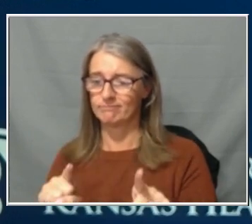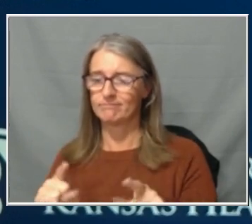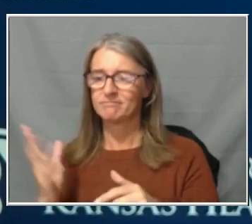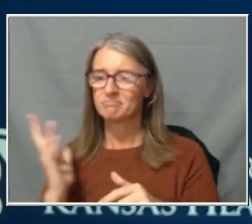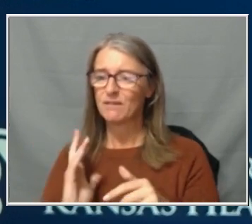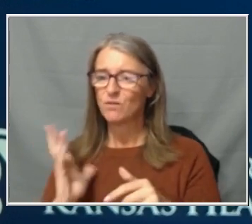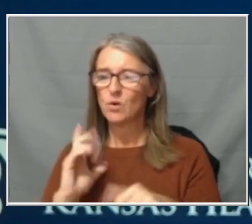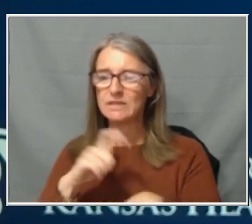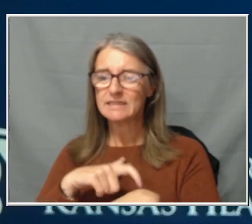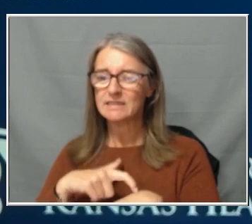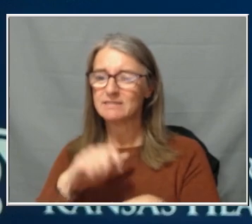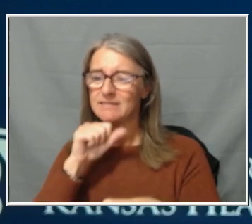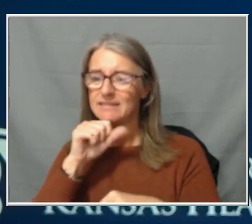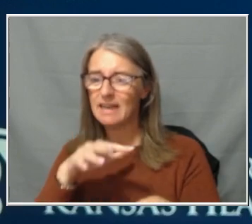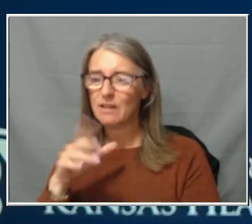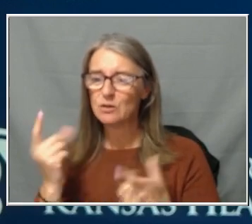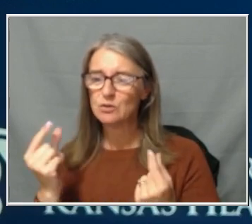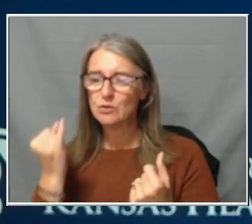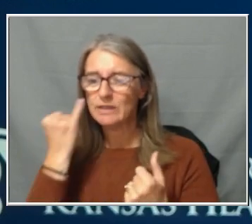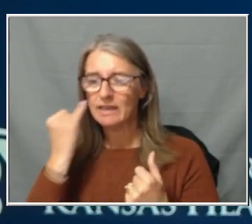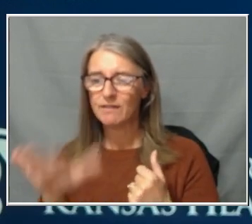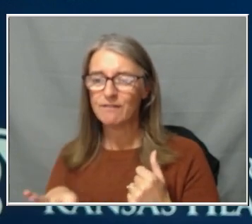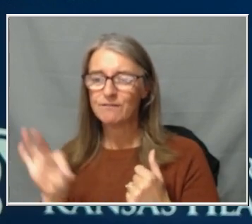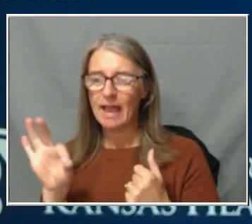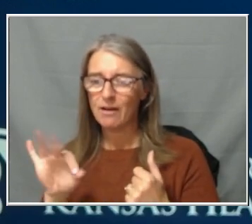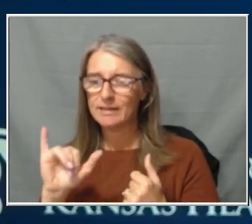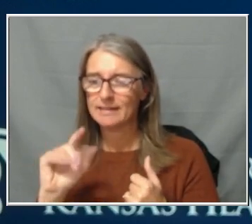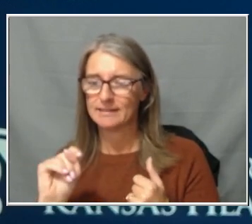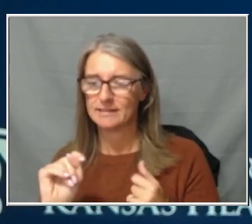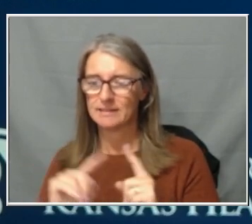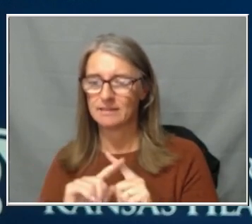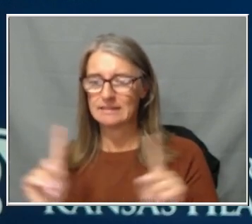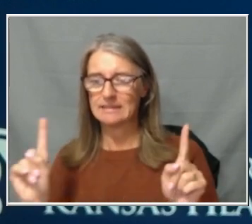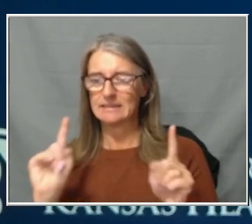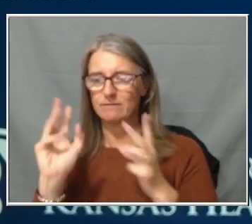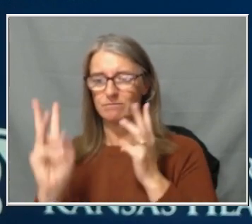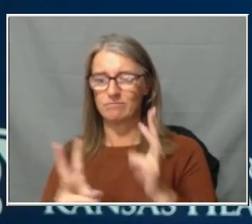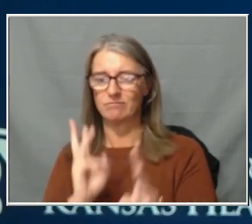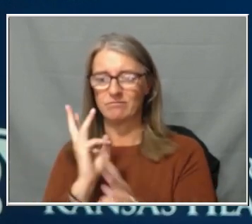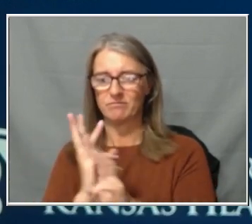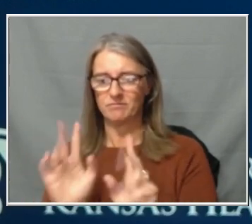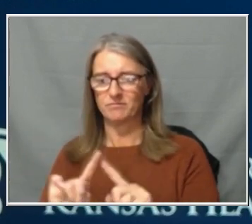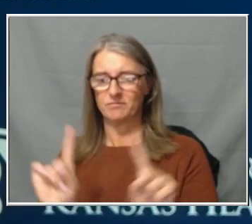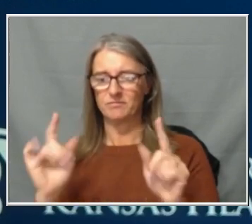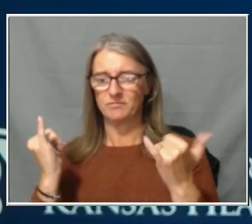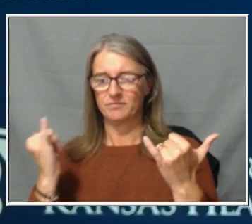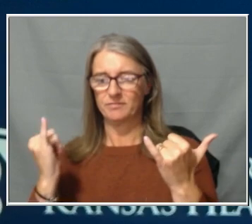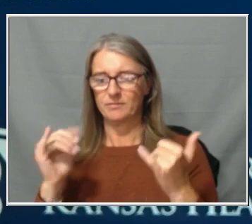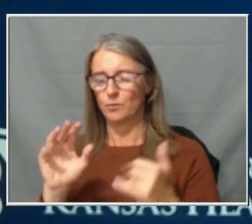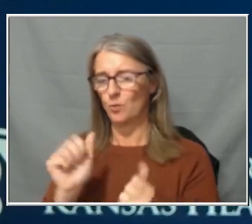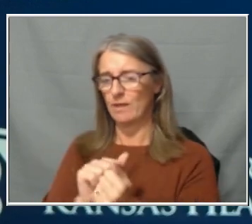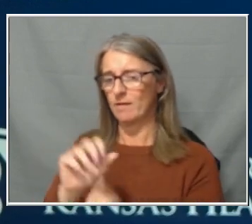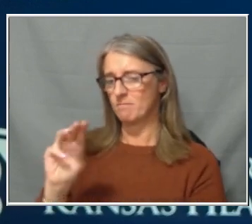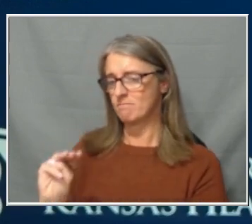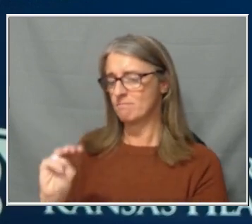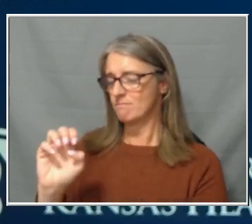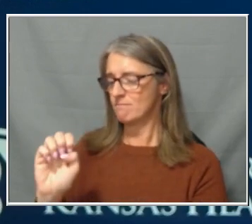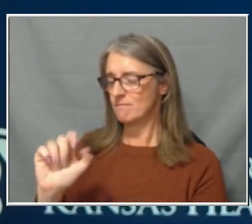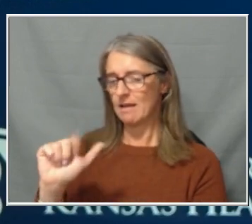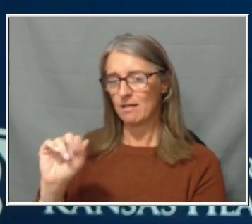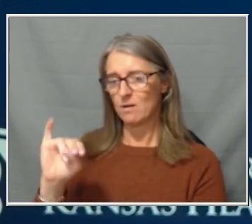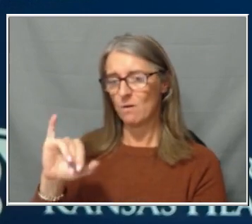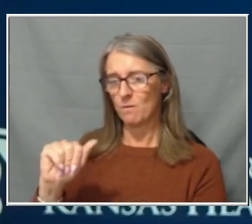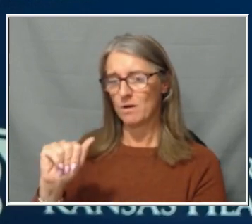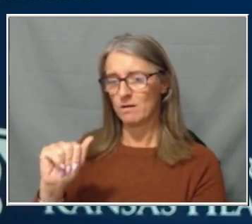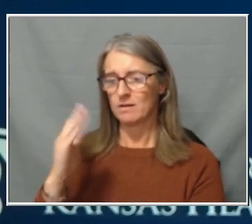because there wasn't anything you could do if you found a recurrence. We're in a very different place right now when it comes to melanoma. So part of that scanning